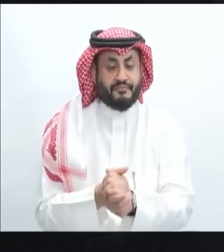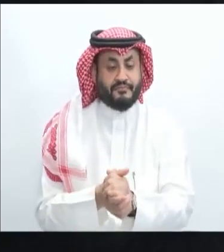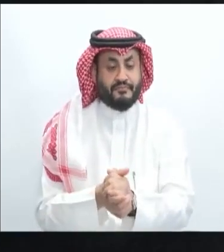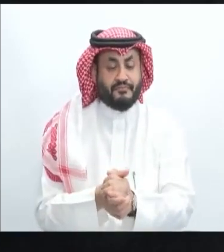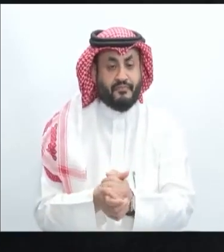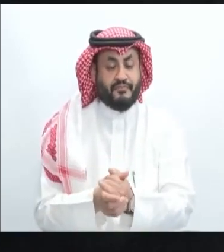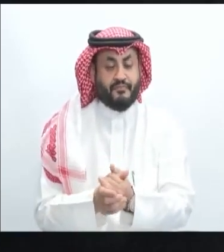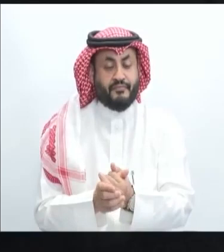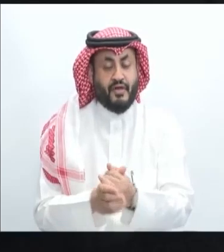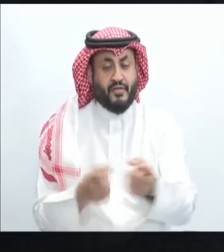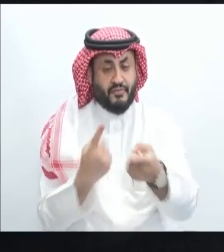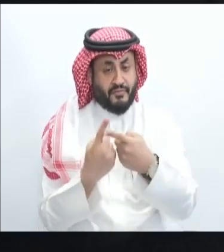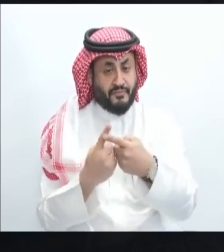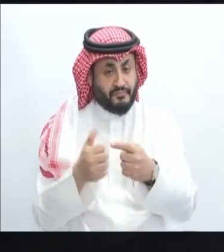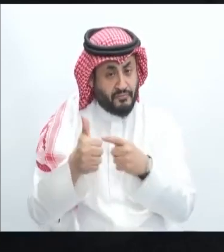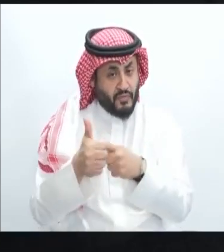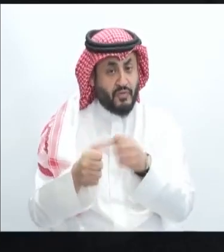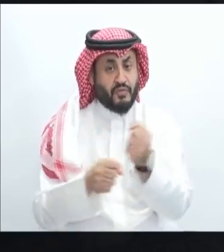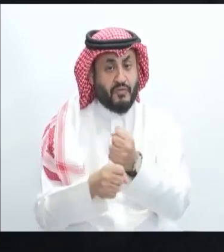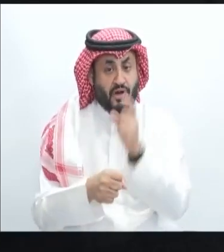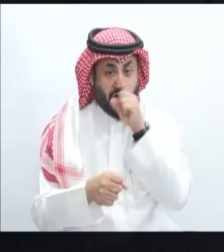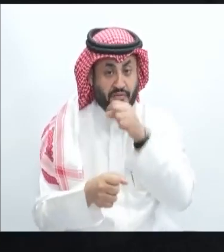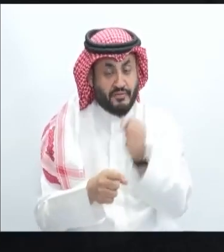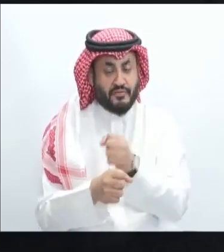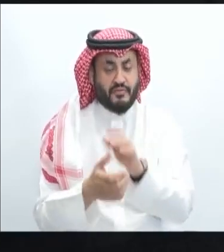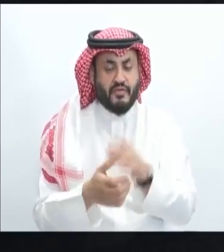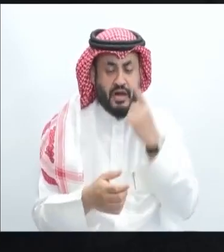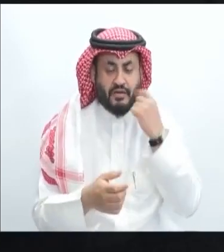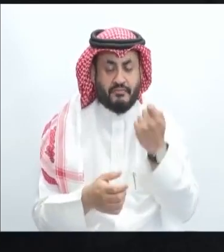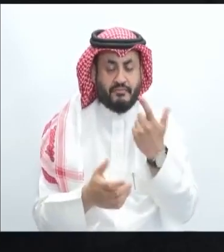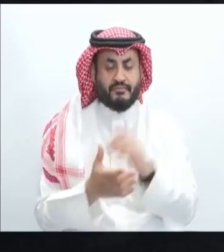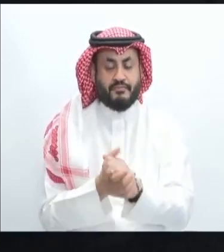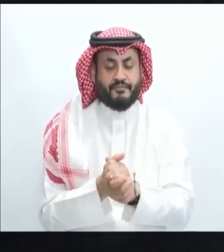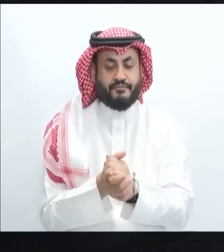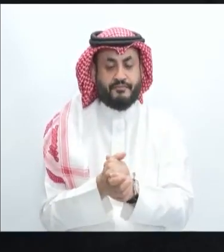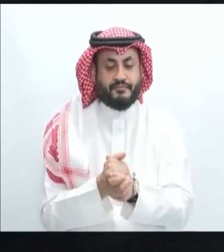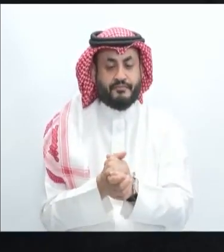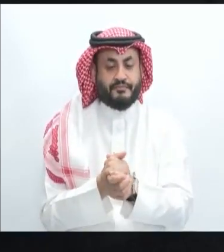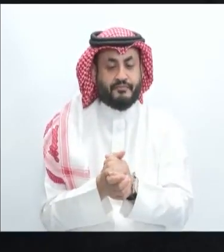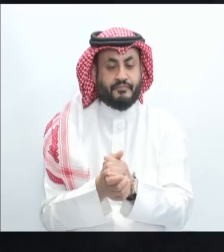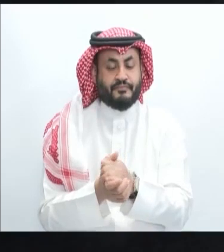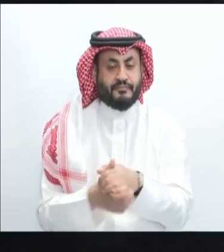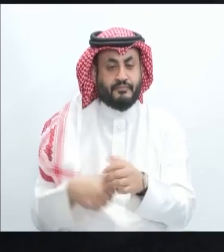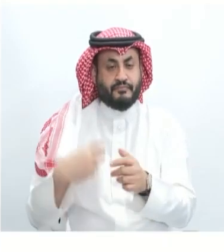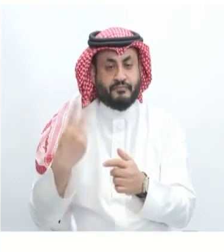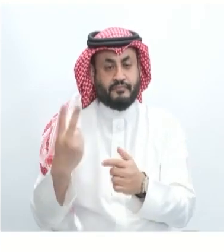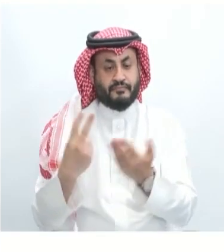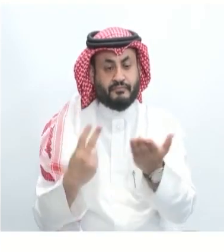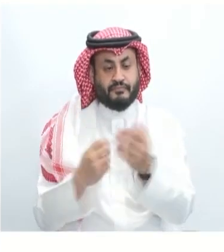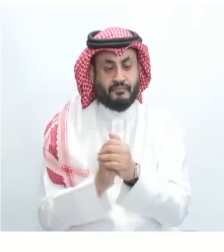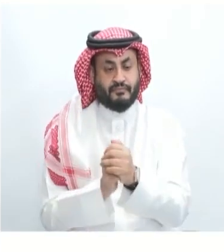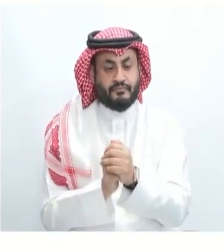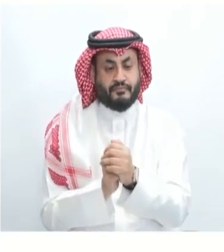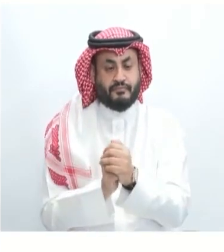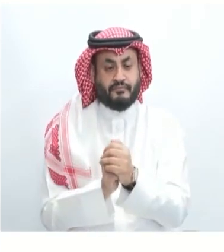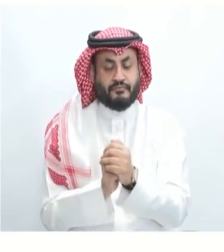of the things or the good things that I should do to have a healthy life. Now, let's read the second thing.